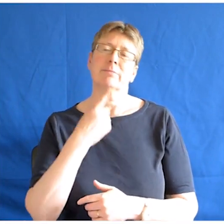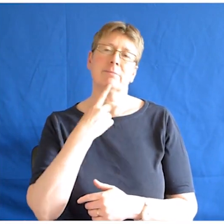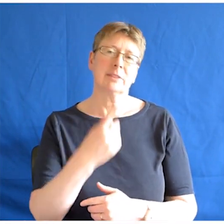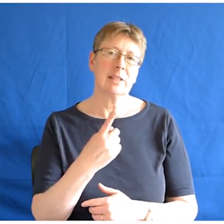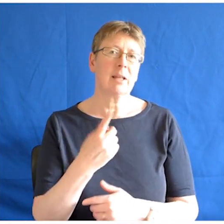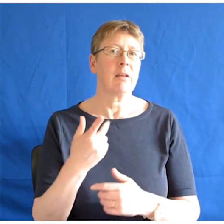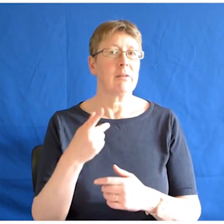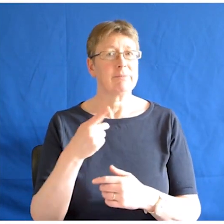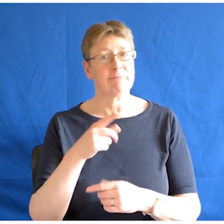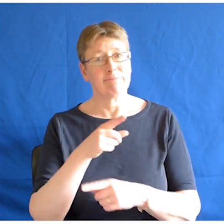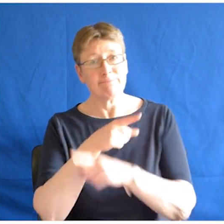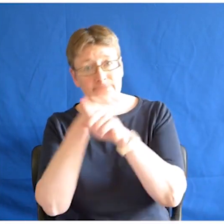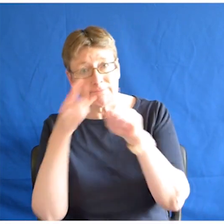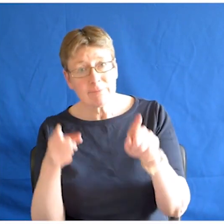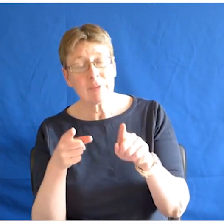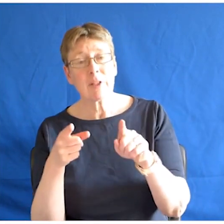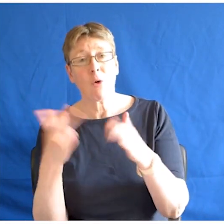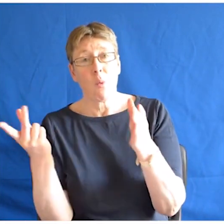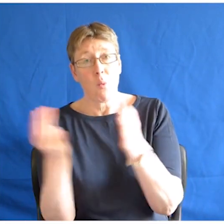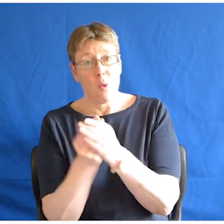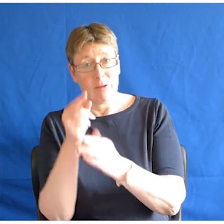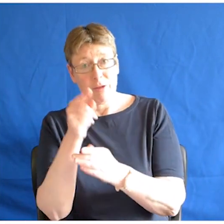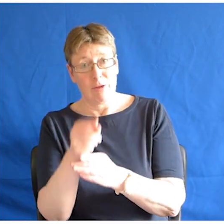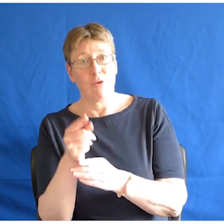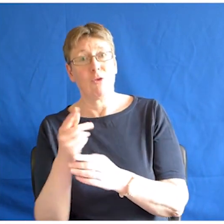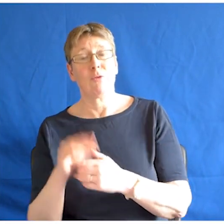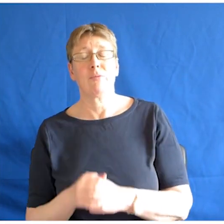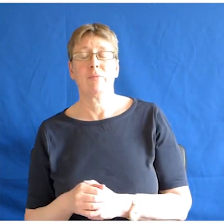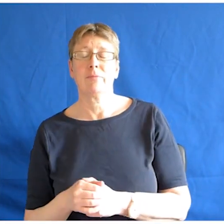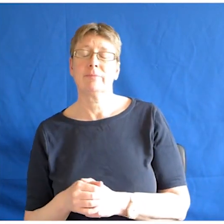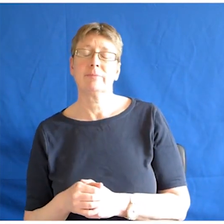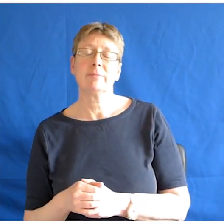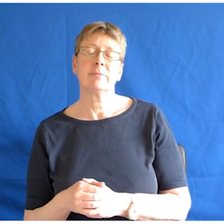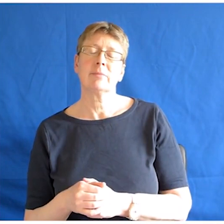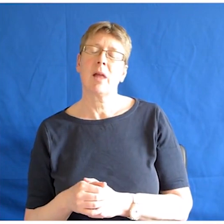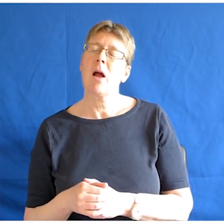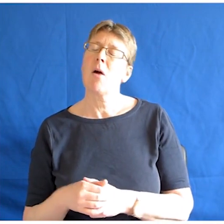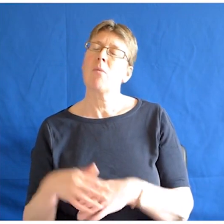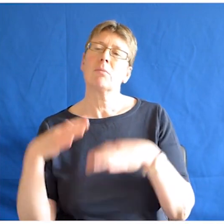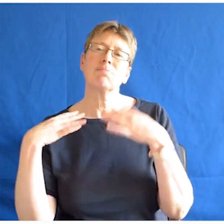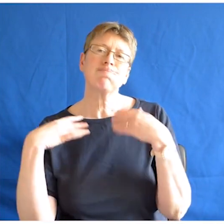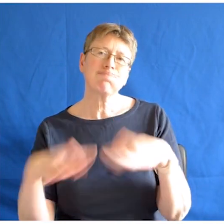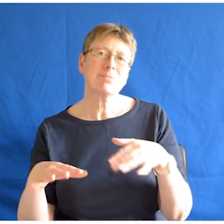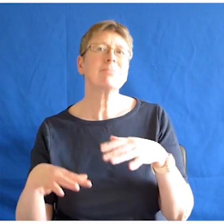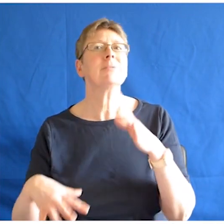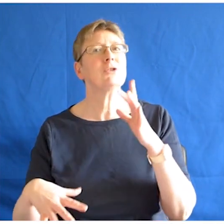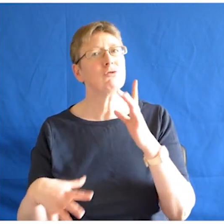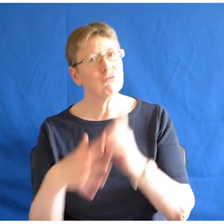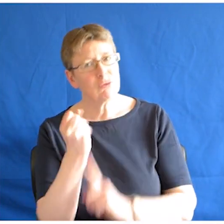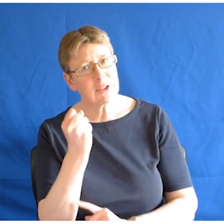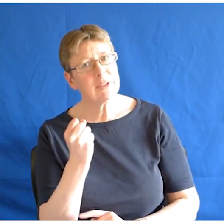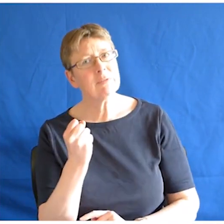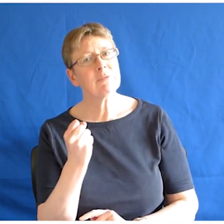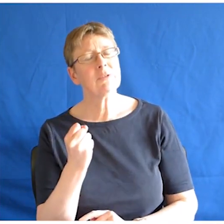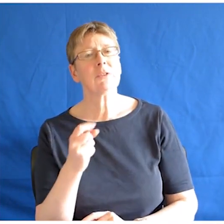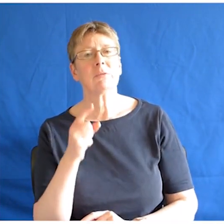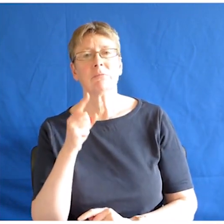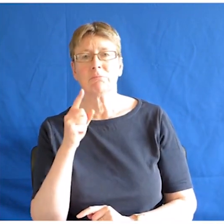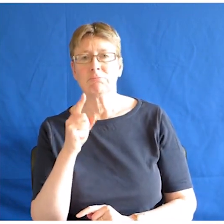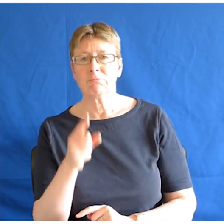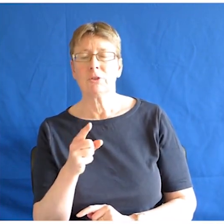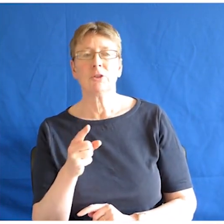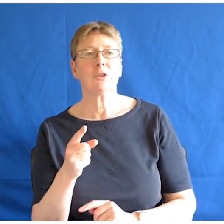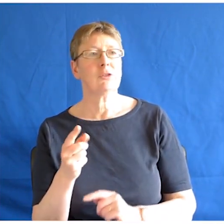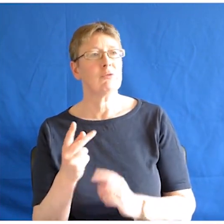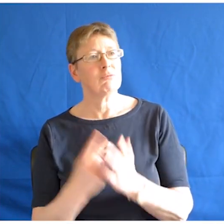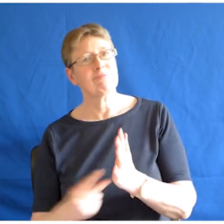and to everybody who might be sitting with you watching this, what an incredible achievement it is. You've stood up